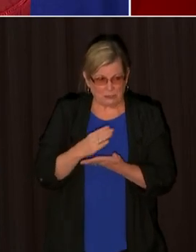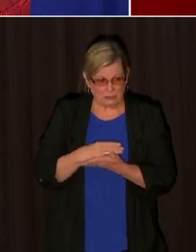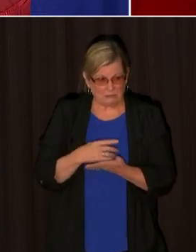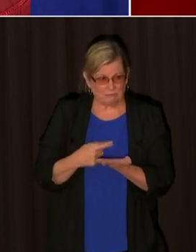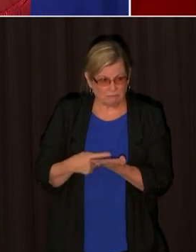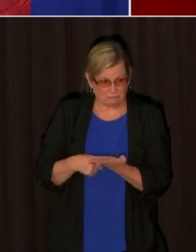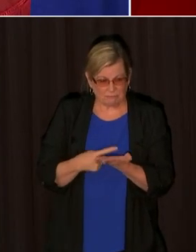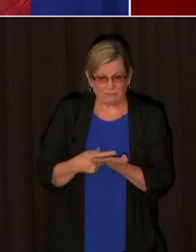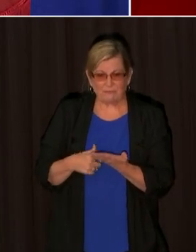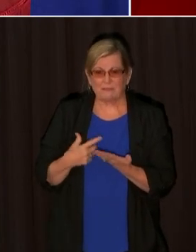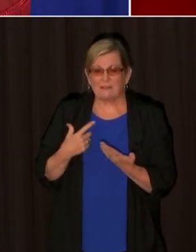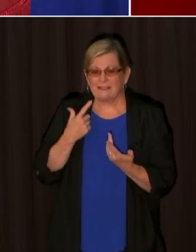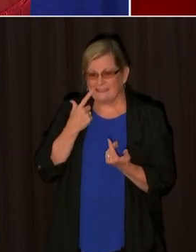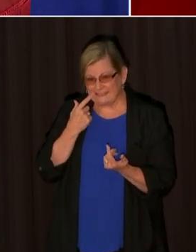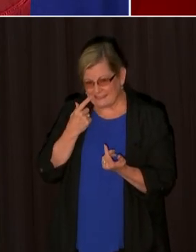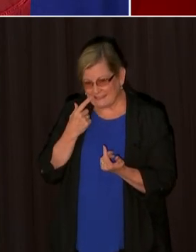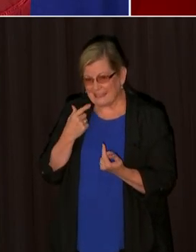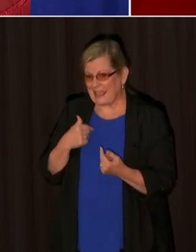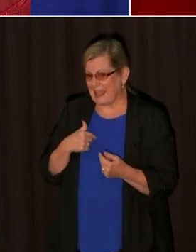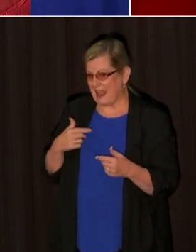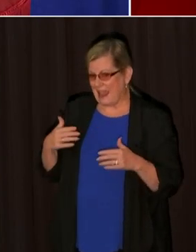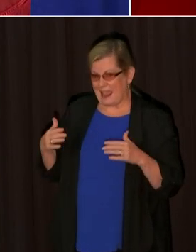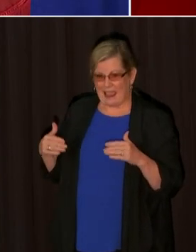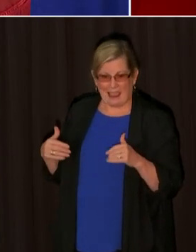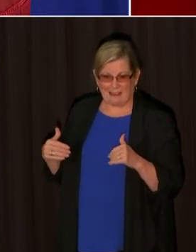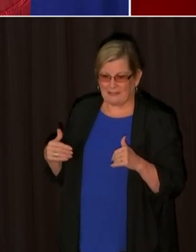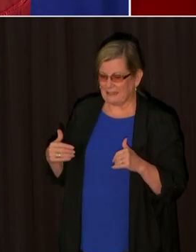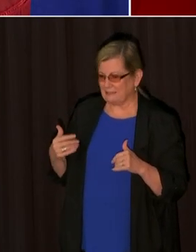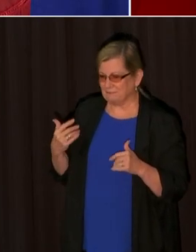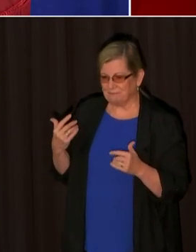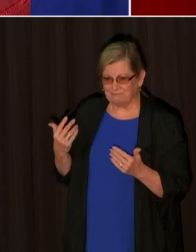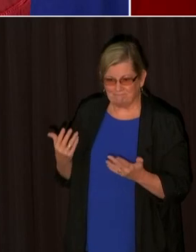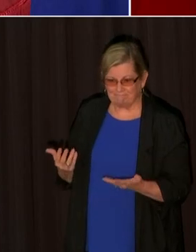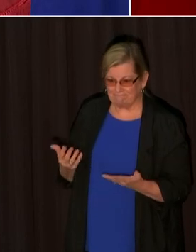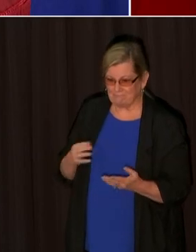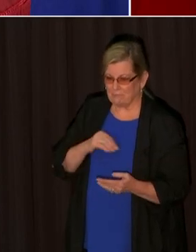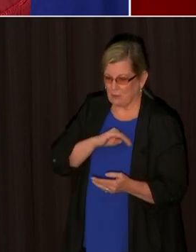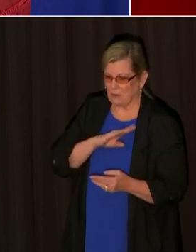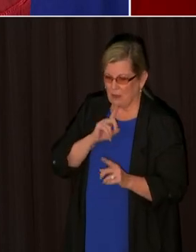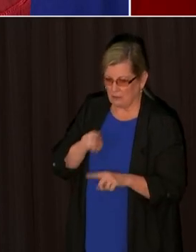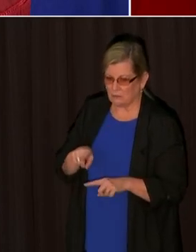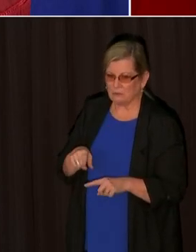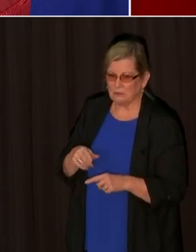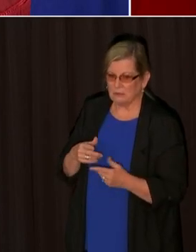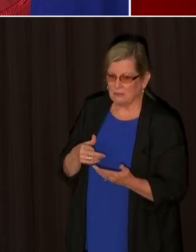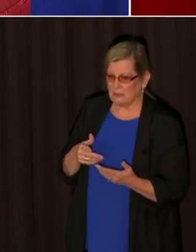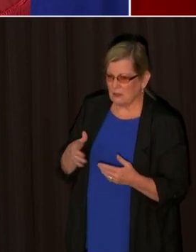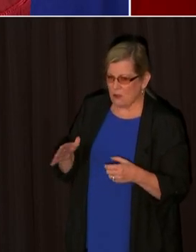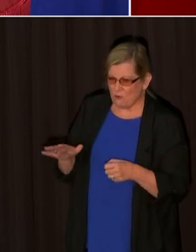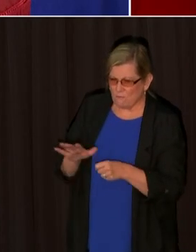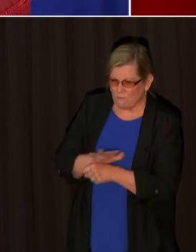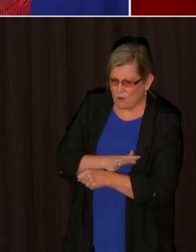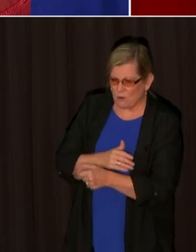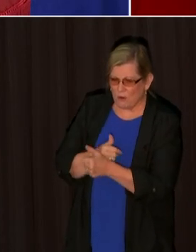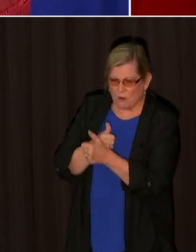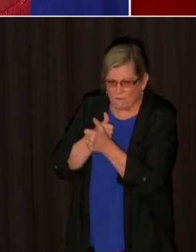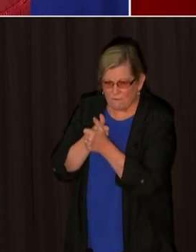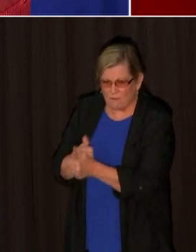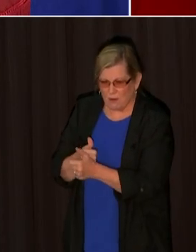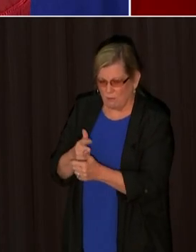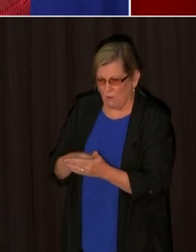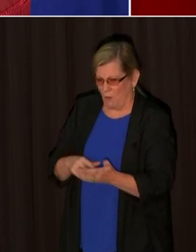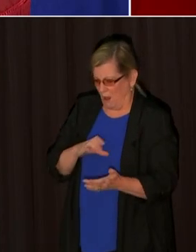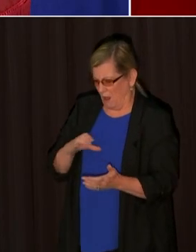I haven't been able to. I wasn't able to completely follow what they did, so I'm going to have to